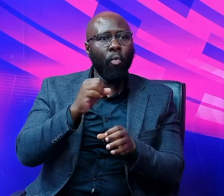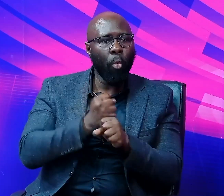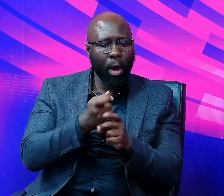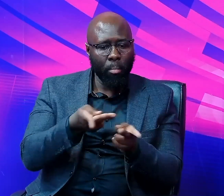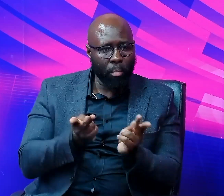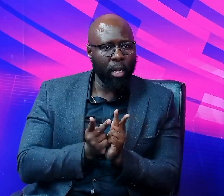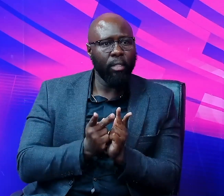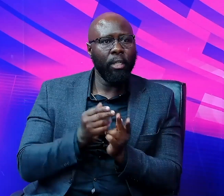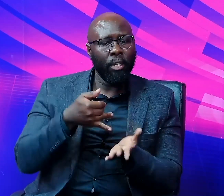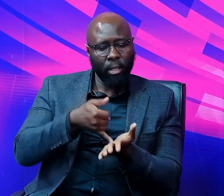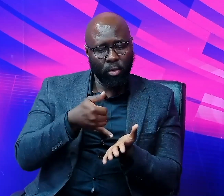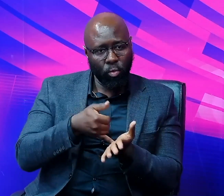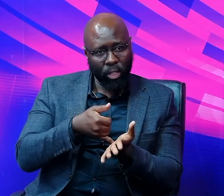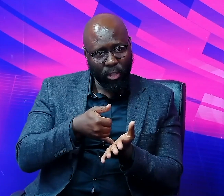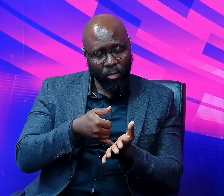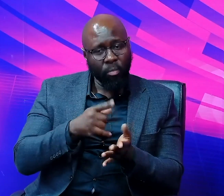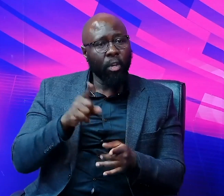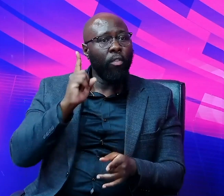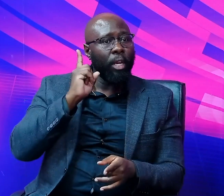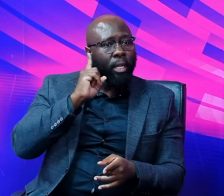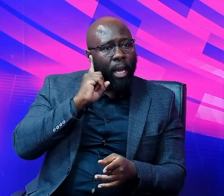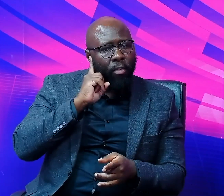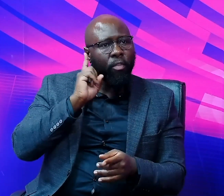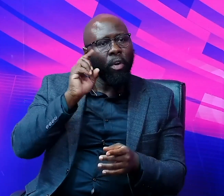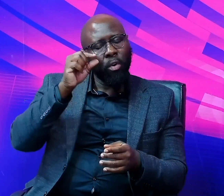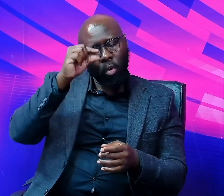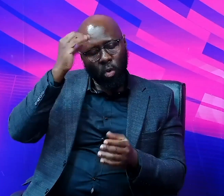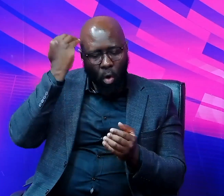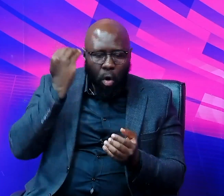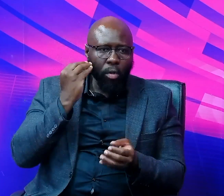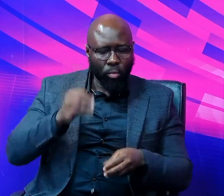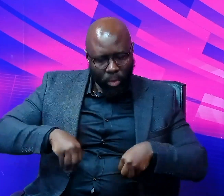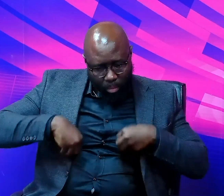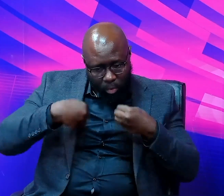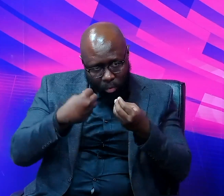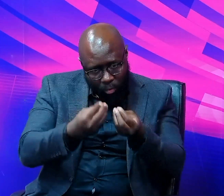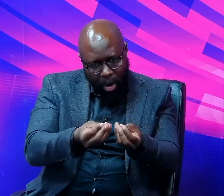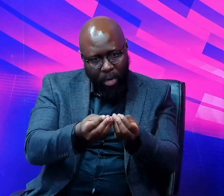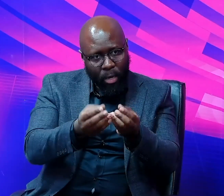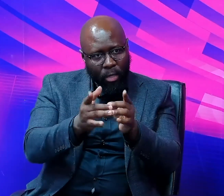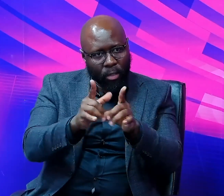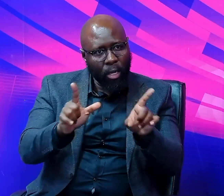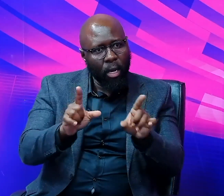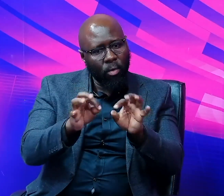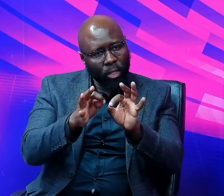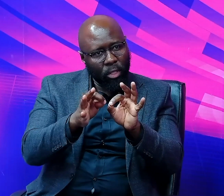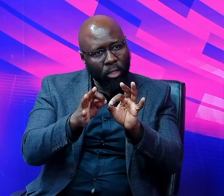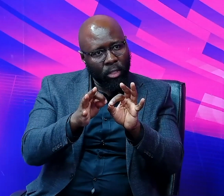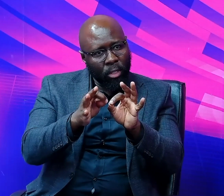disabilities to employ them in their workplace and make sure that the workplaces is inclusive. Also in